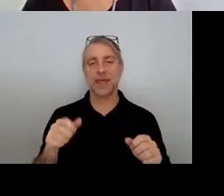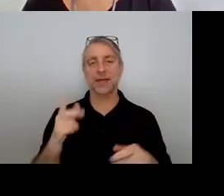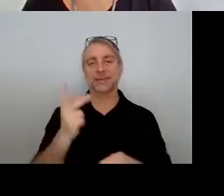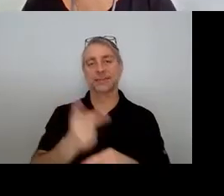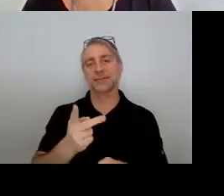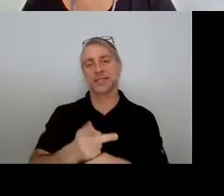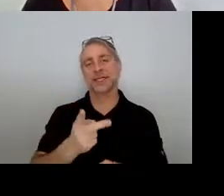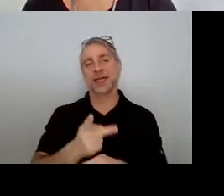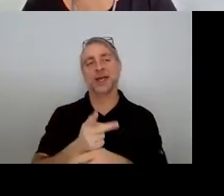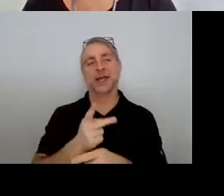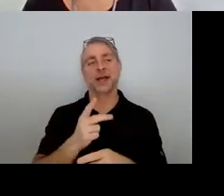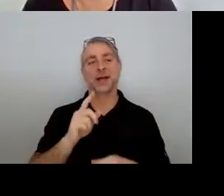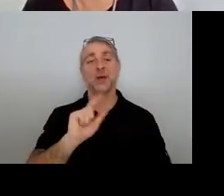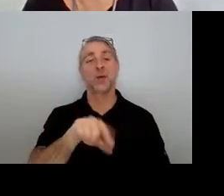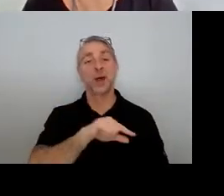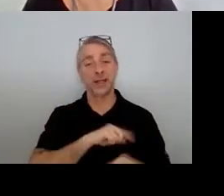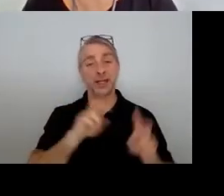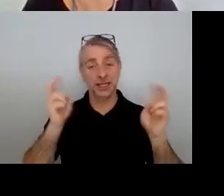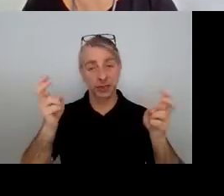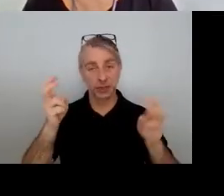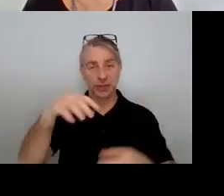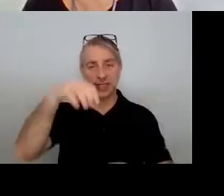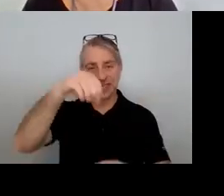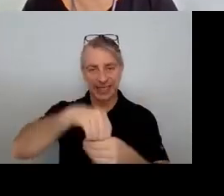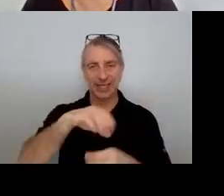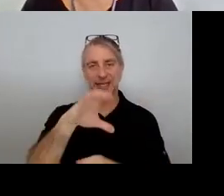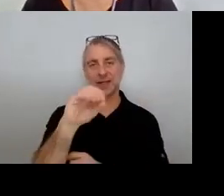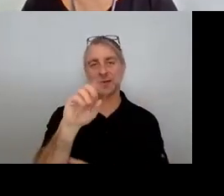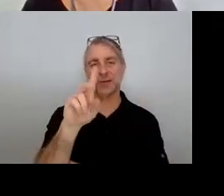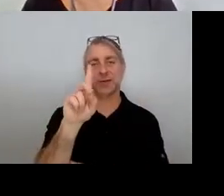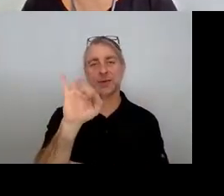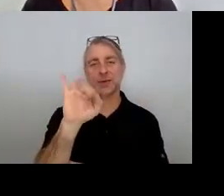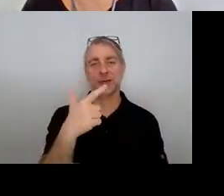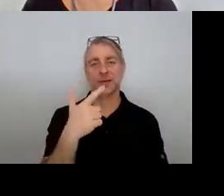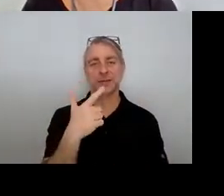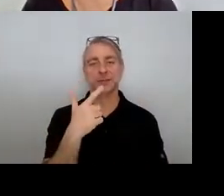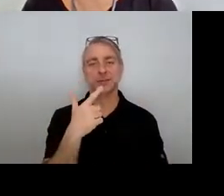study quality in the coding, as opposed to in